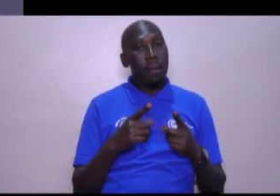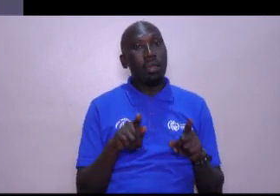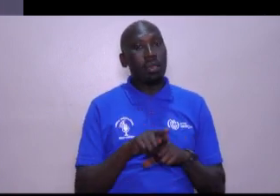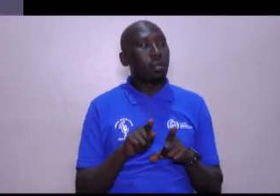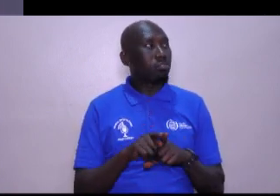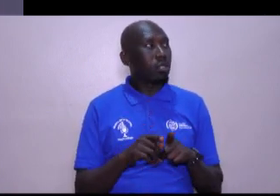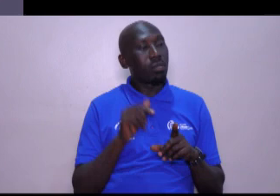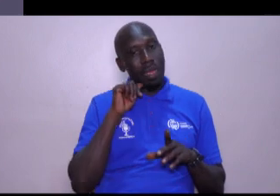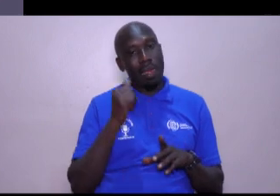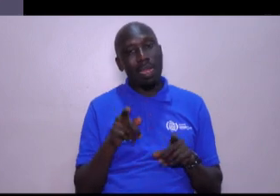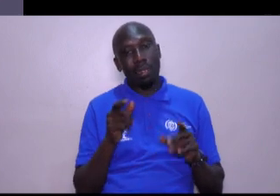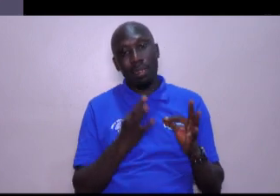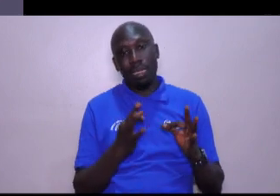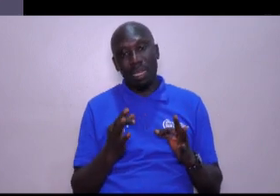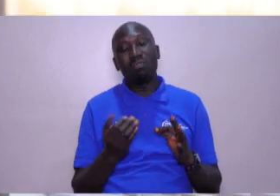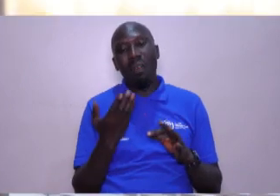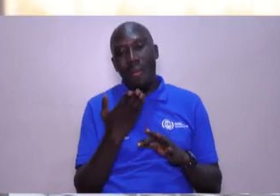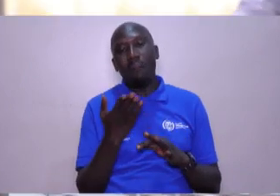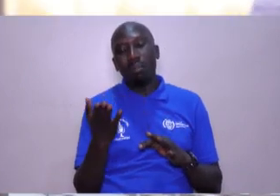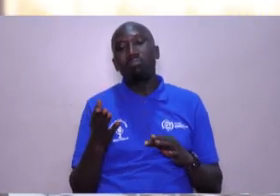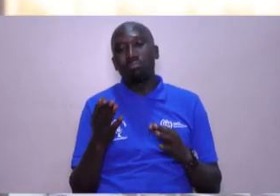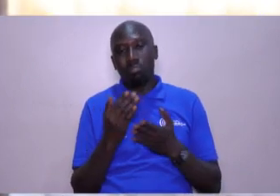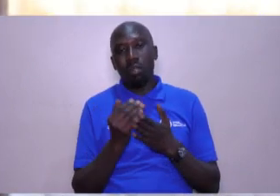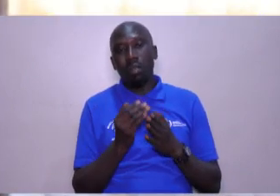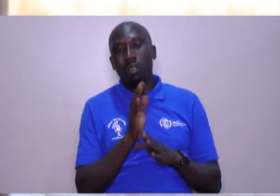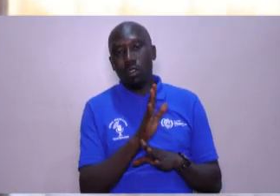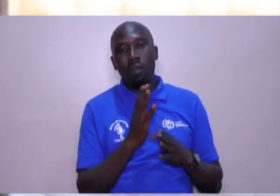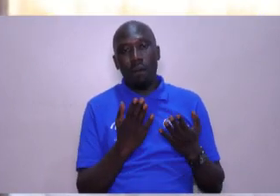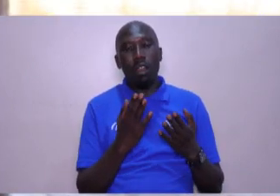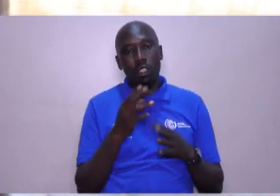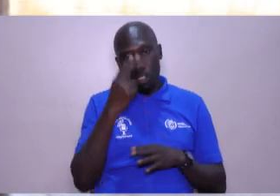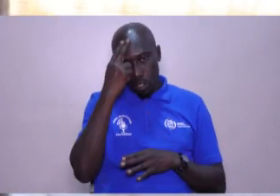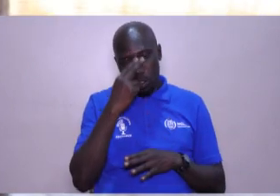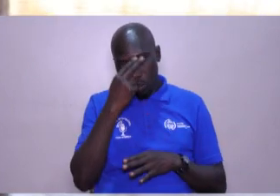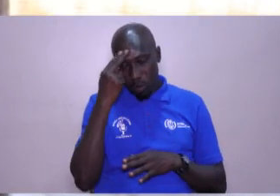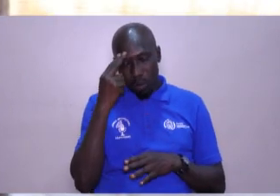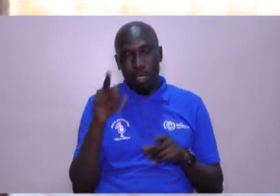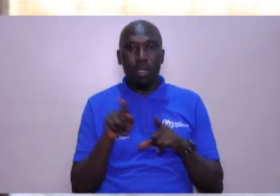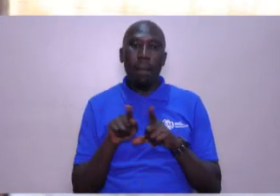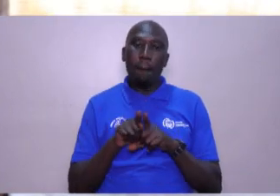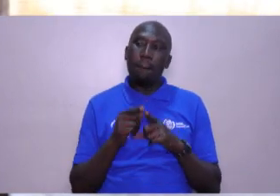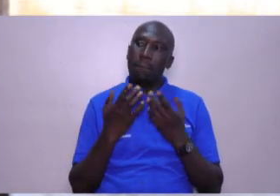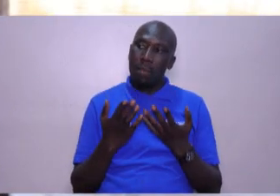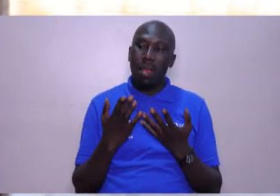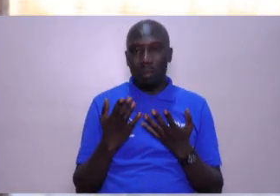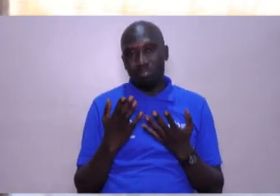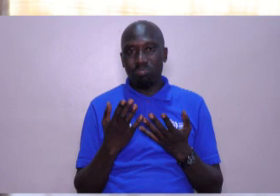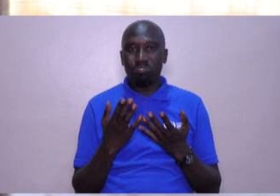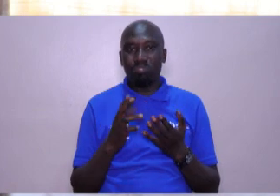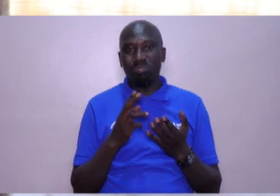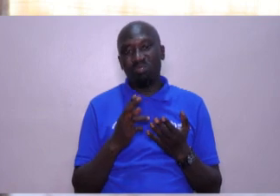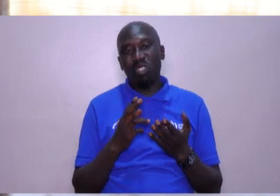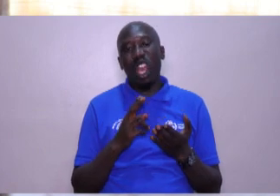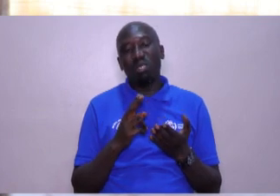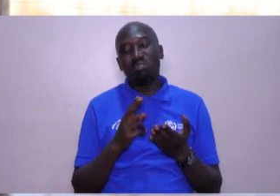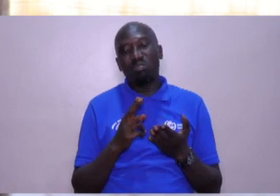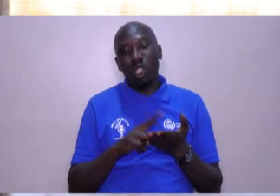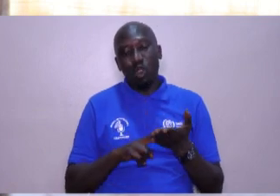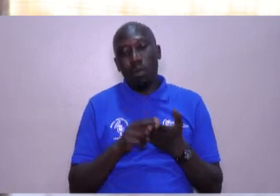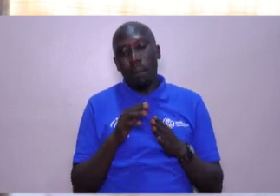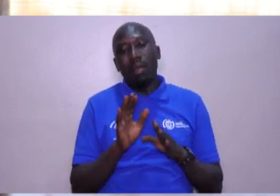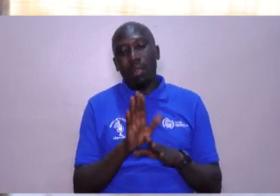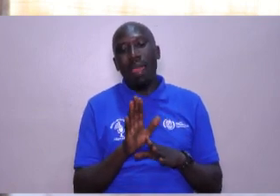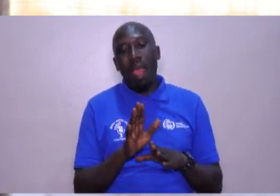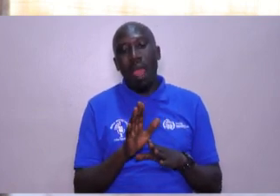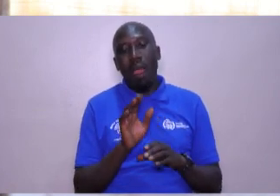be a nice thing to have, eh? Because your students are also used to their handouts, isn't it? Yeah. So if you can give